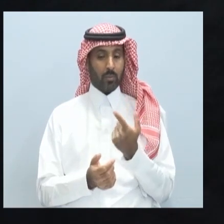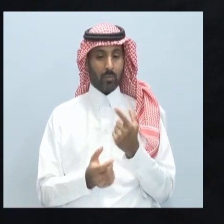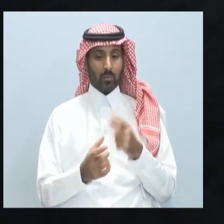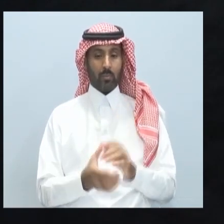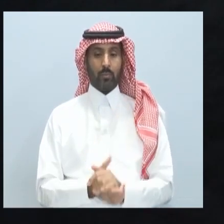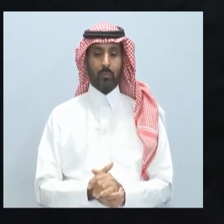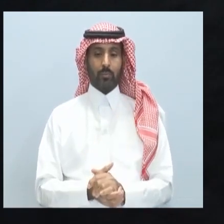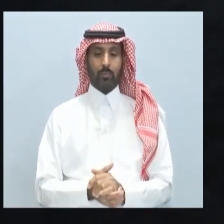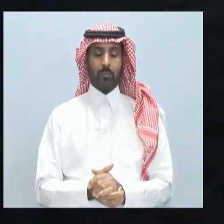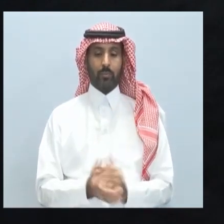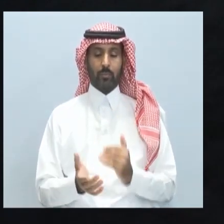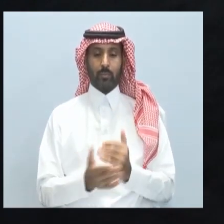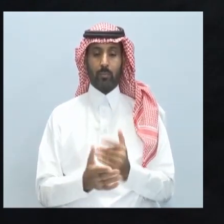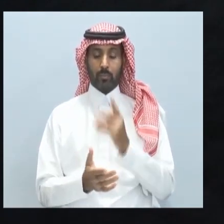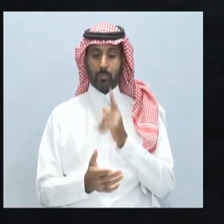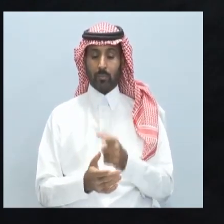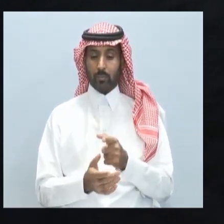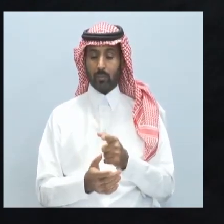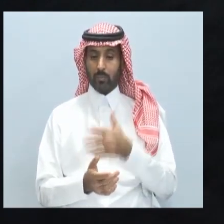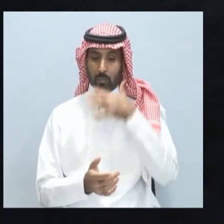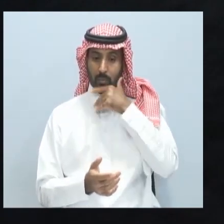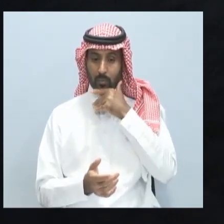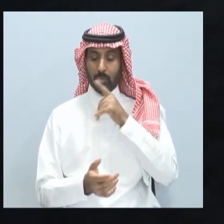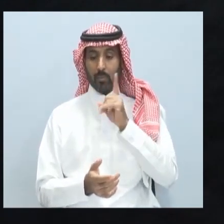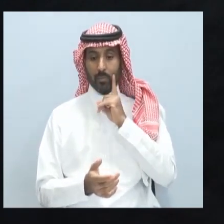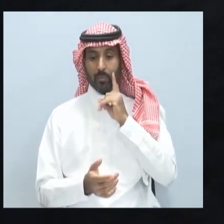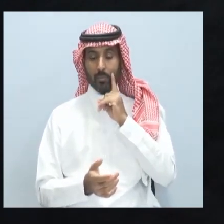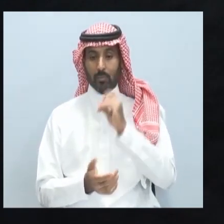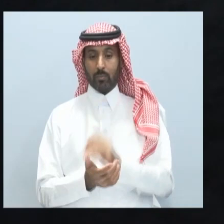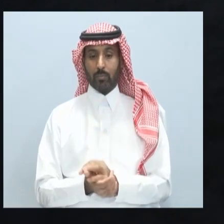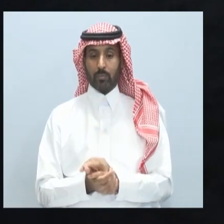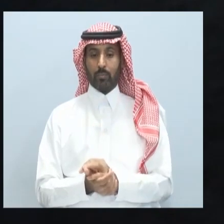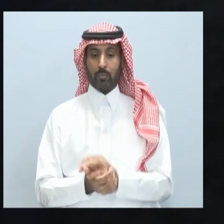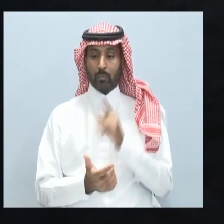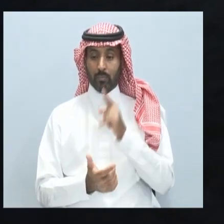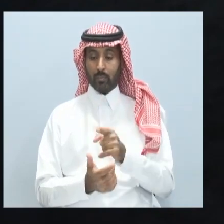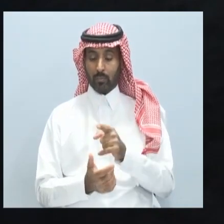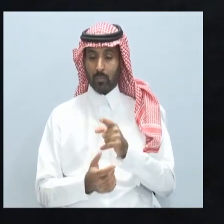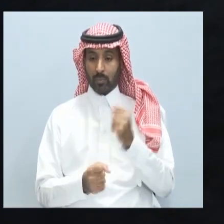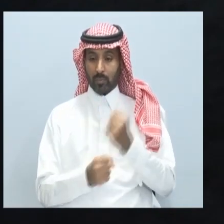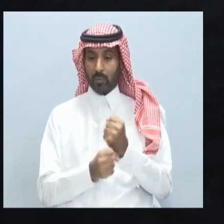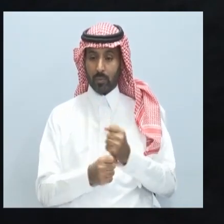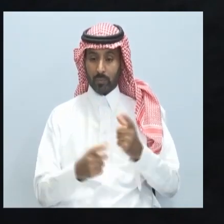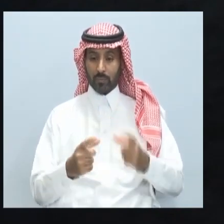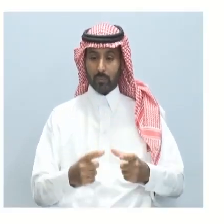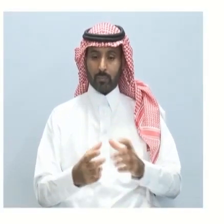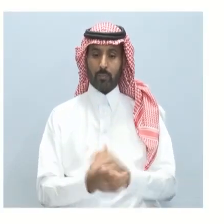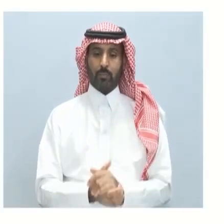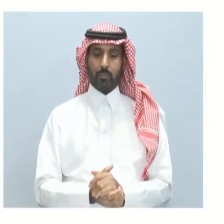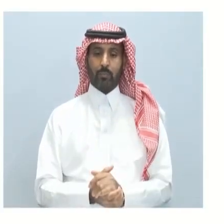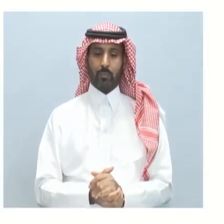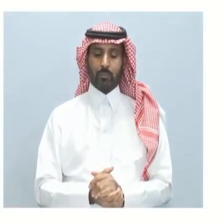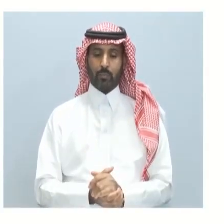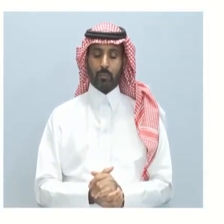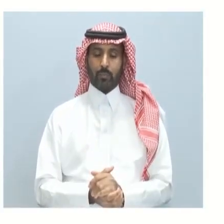up together. So even our grandparents here, the maternal grandparents, they are a team together.